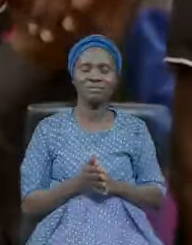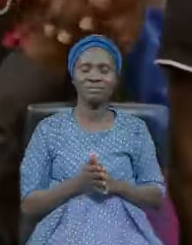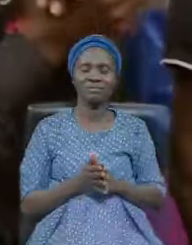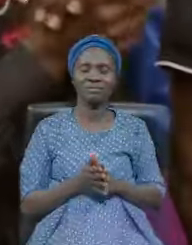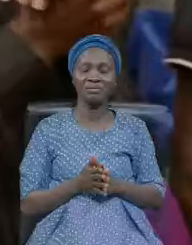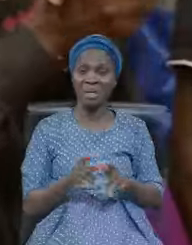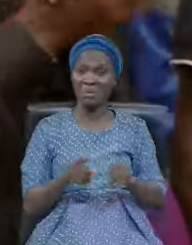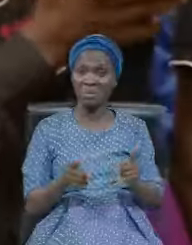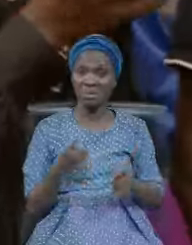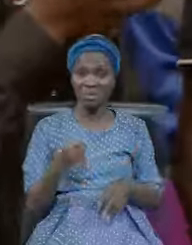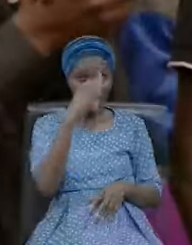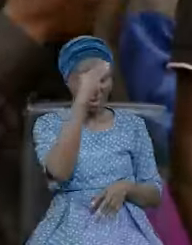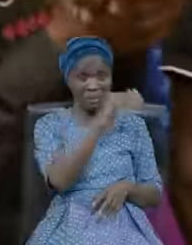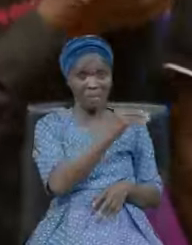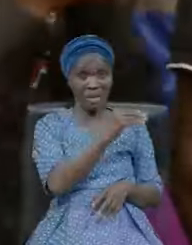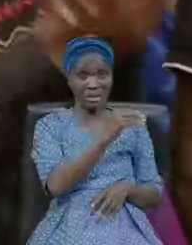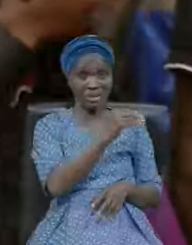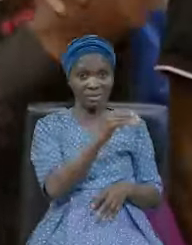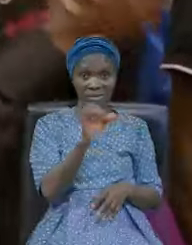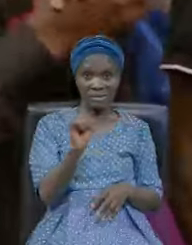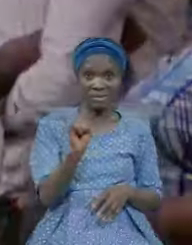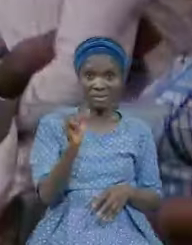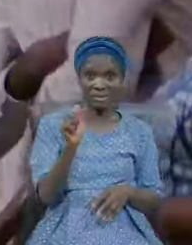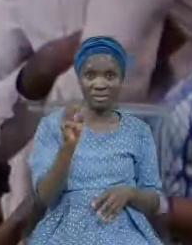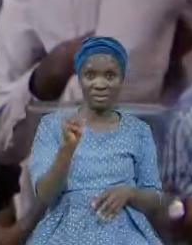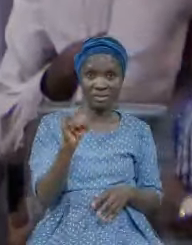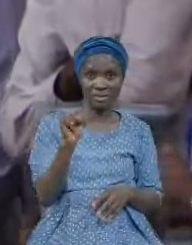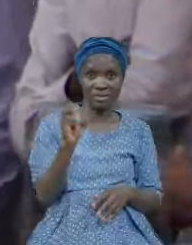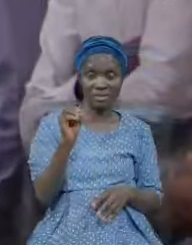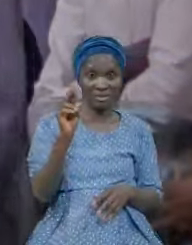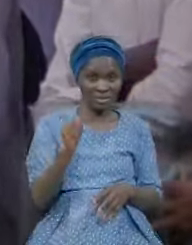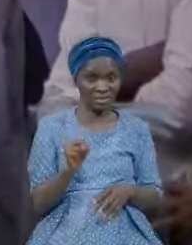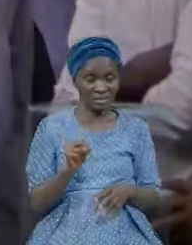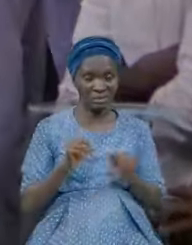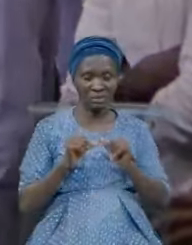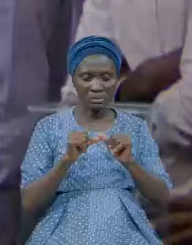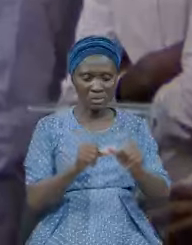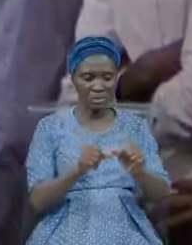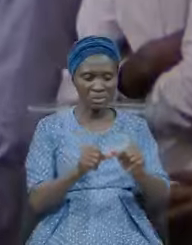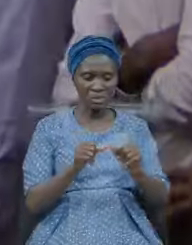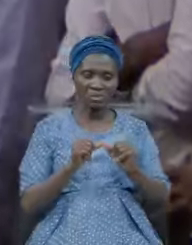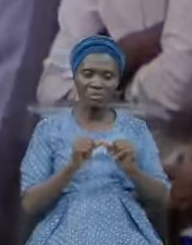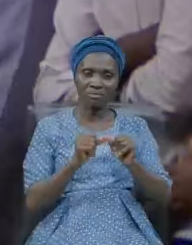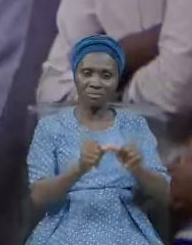But the man kept on and on and on.